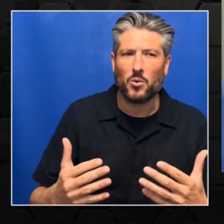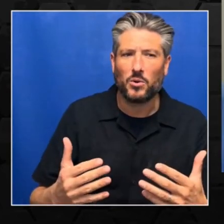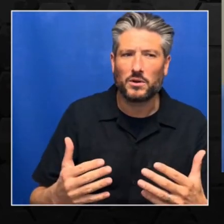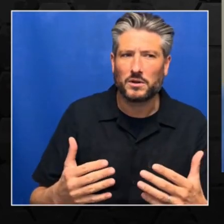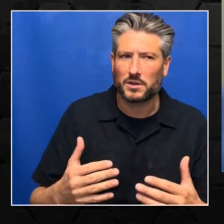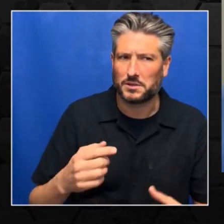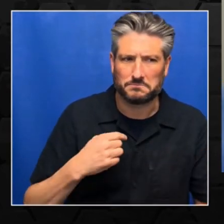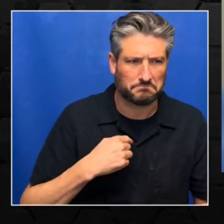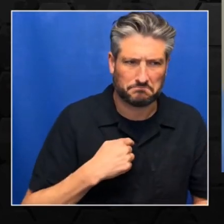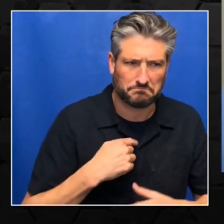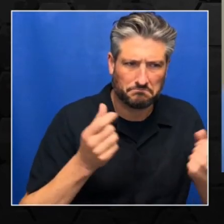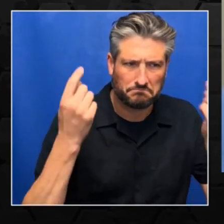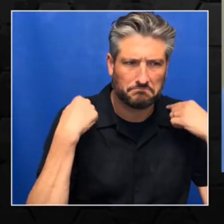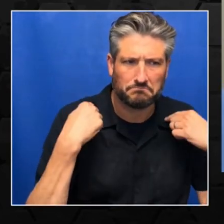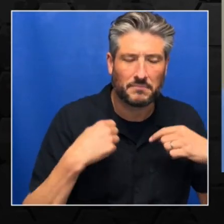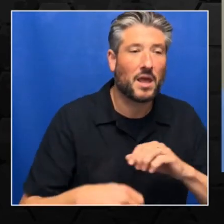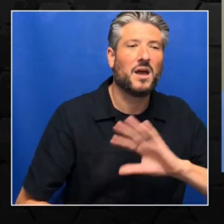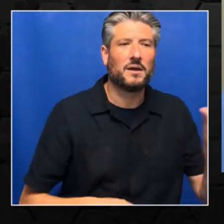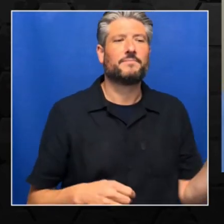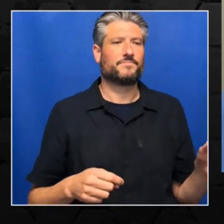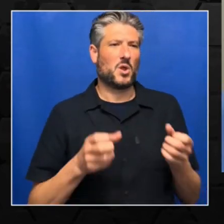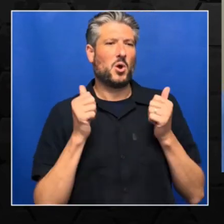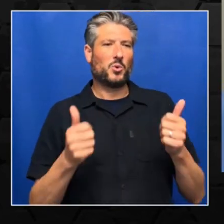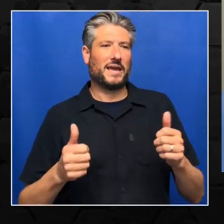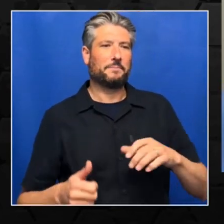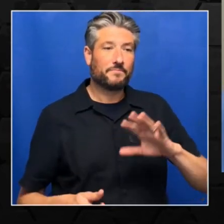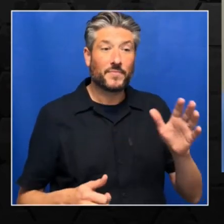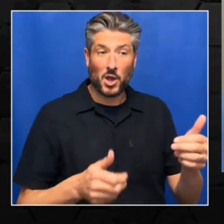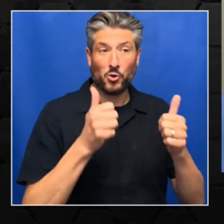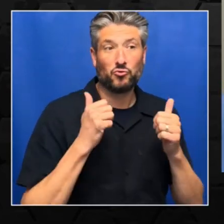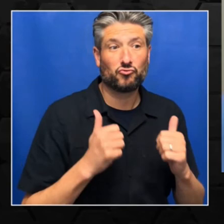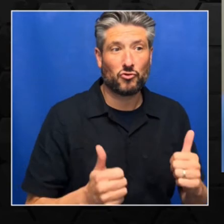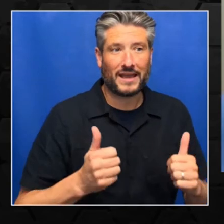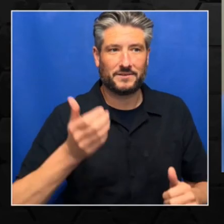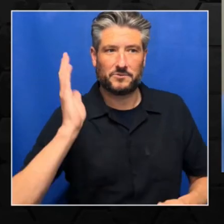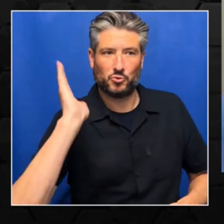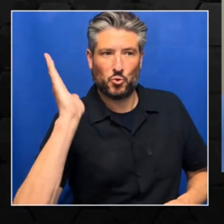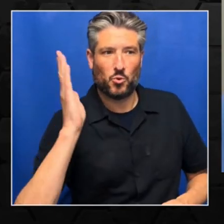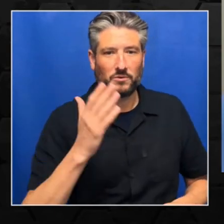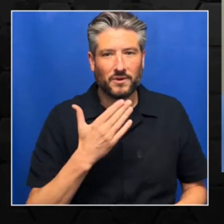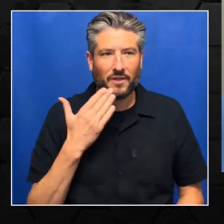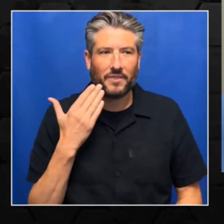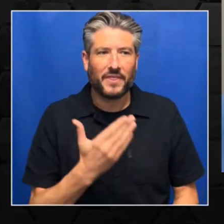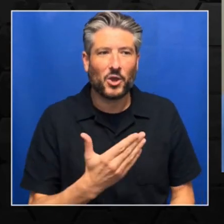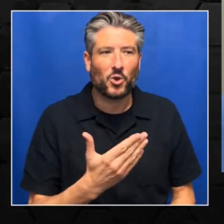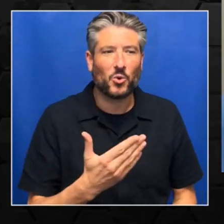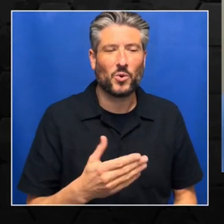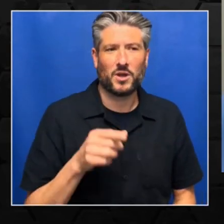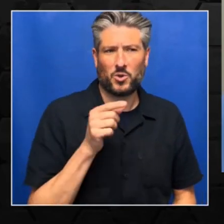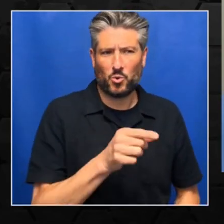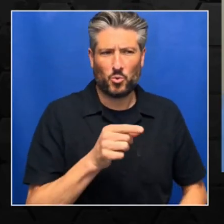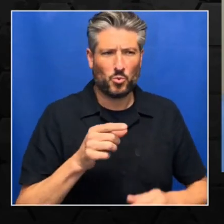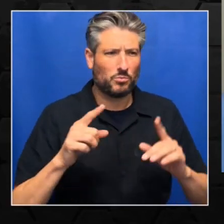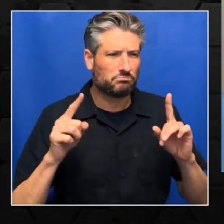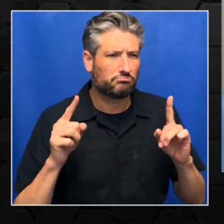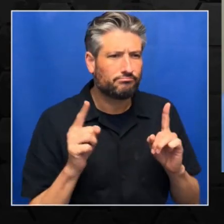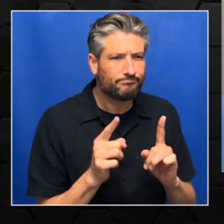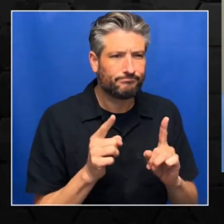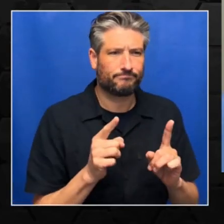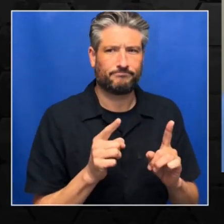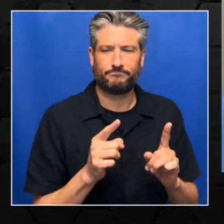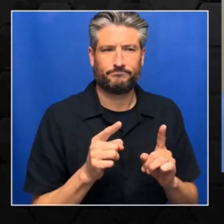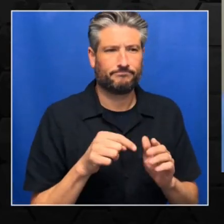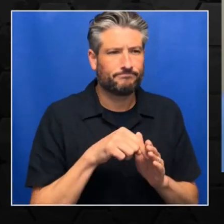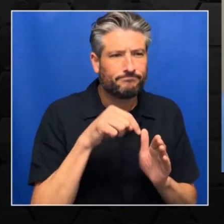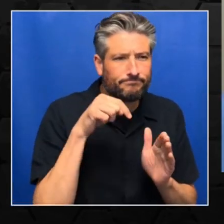up. So that was a great session, Sidharth. I would say very, very crisp and very, very niche. We have not had many sessions